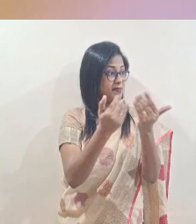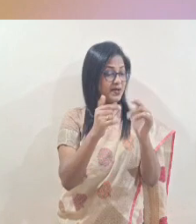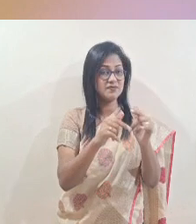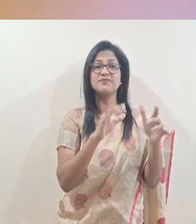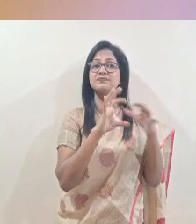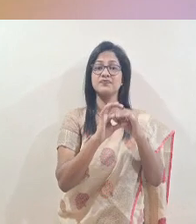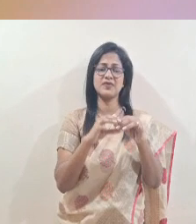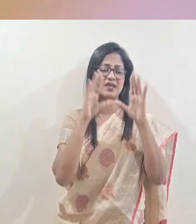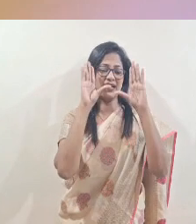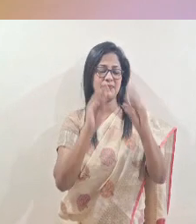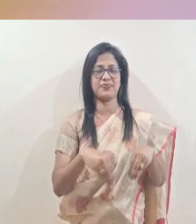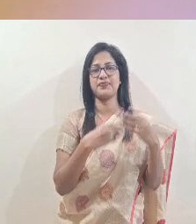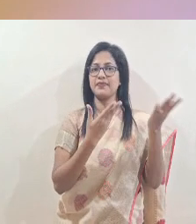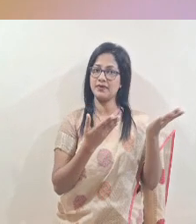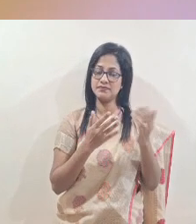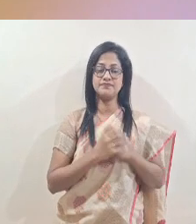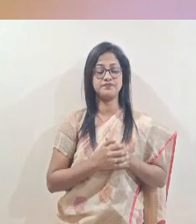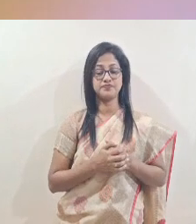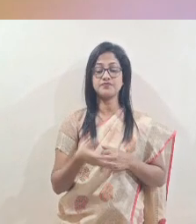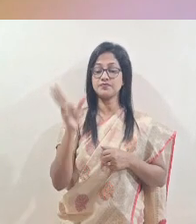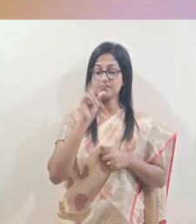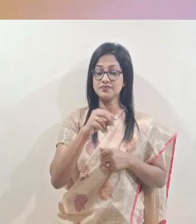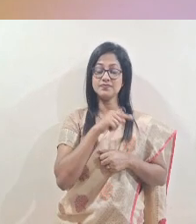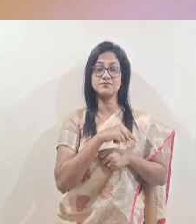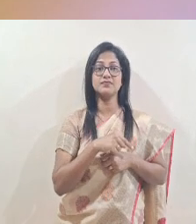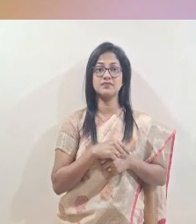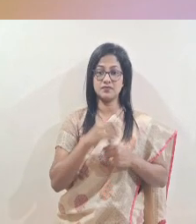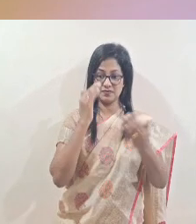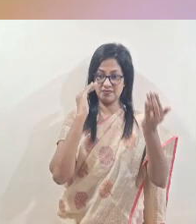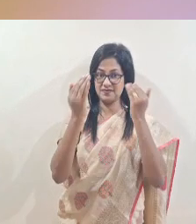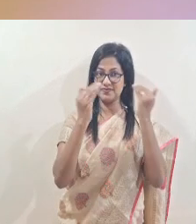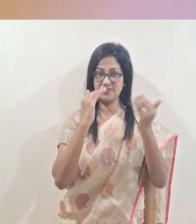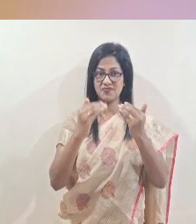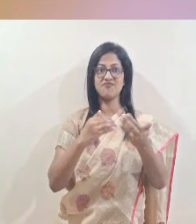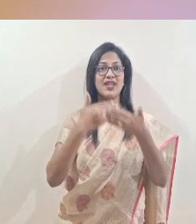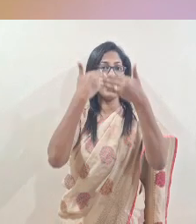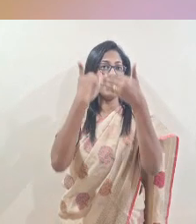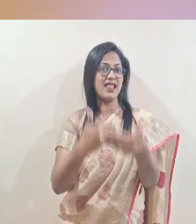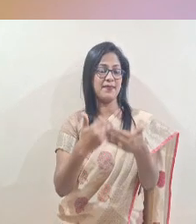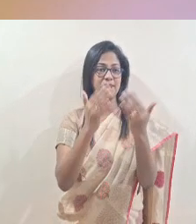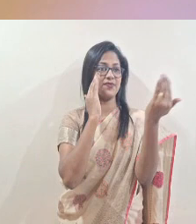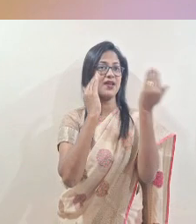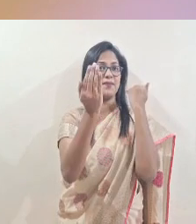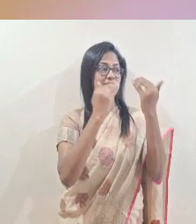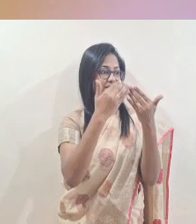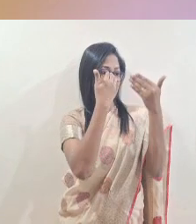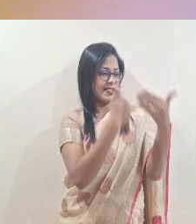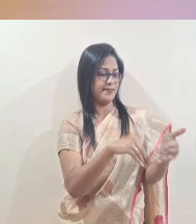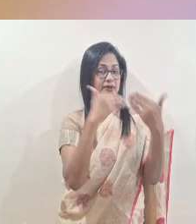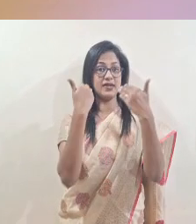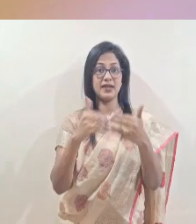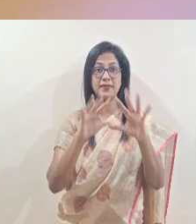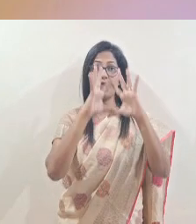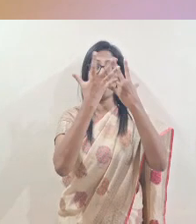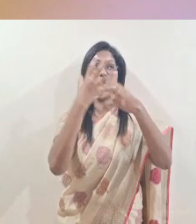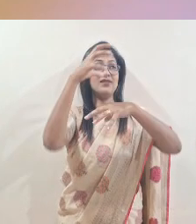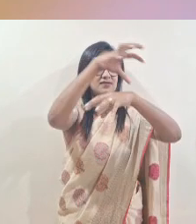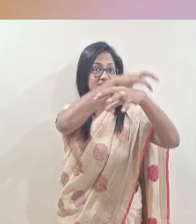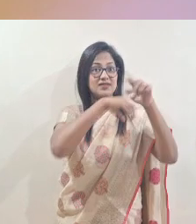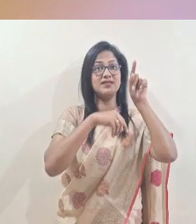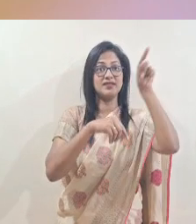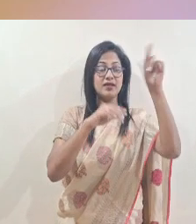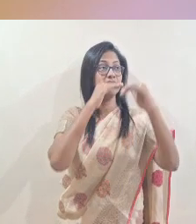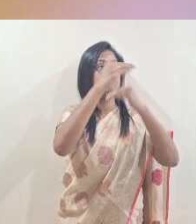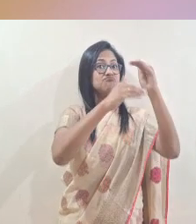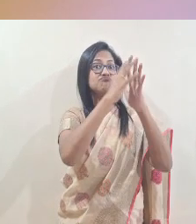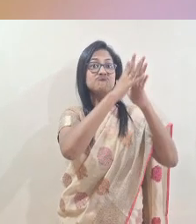very less. And I again cite a comparative benchmark, not to compare countries, but where the way the world